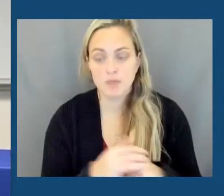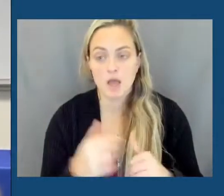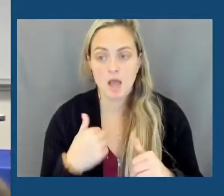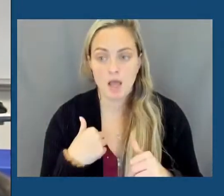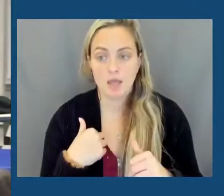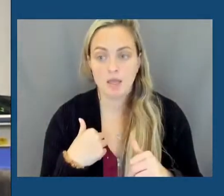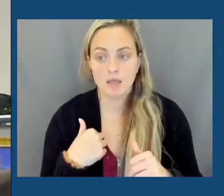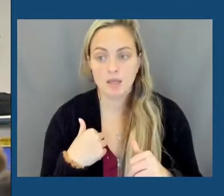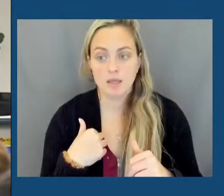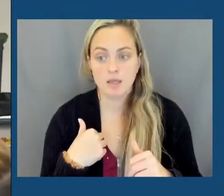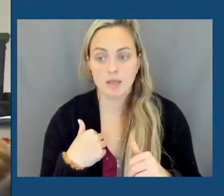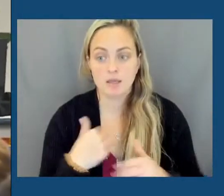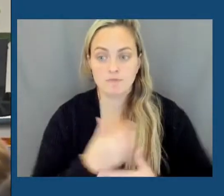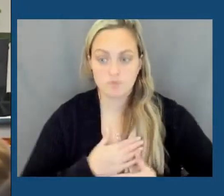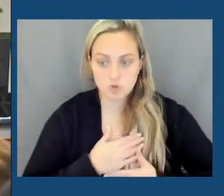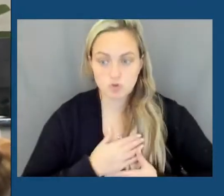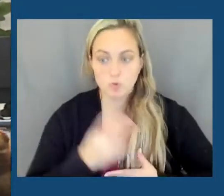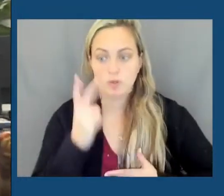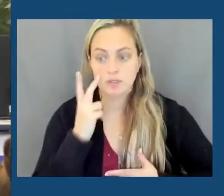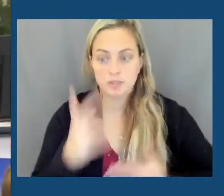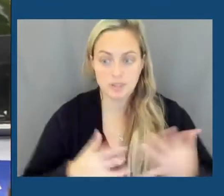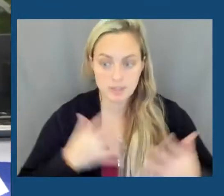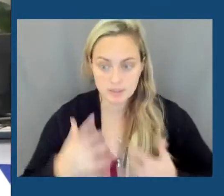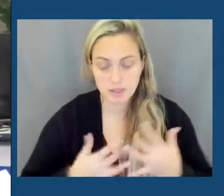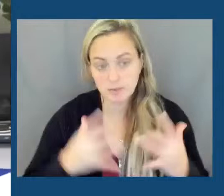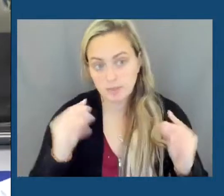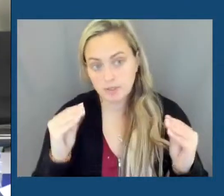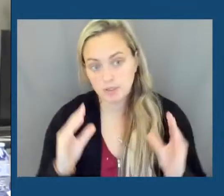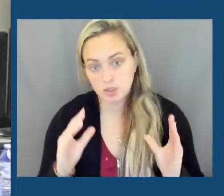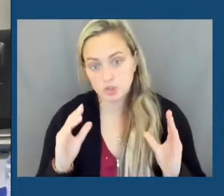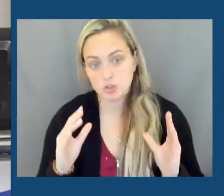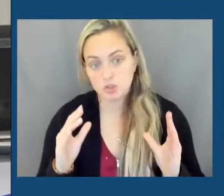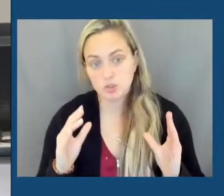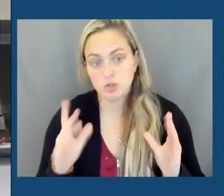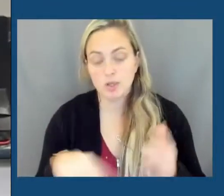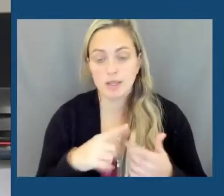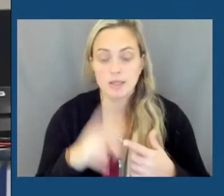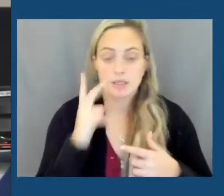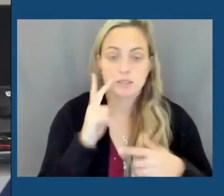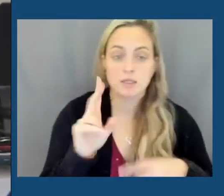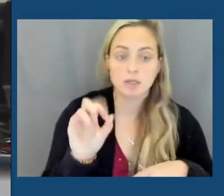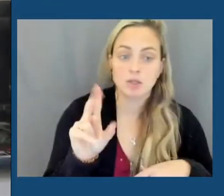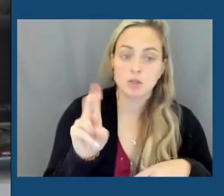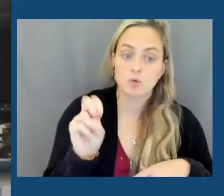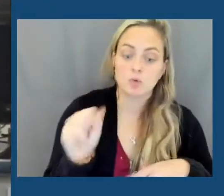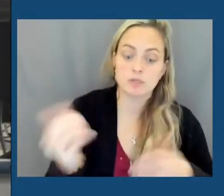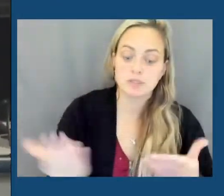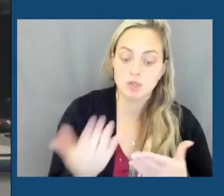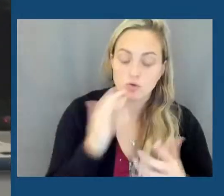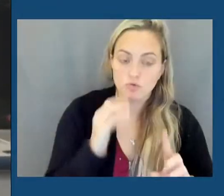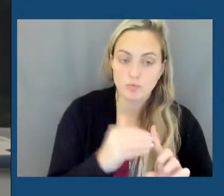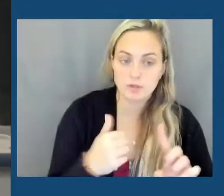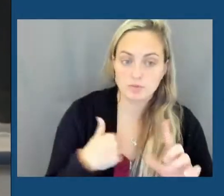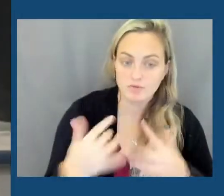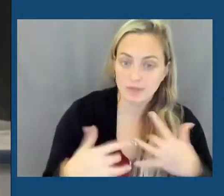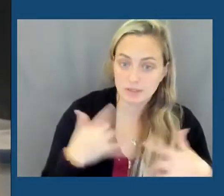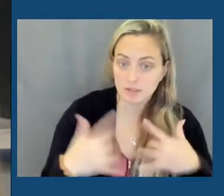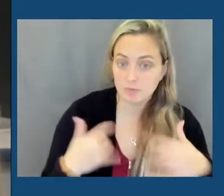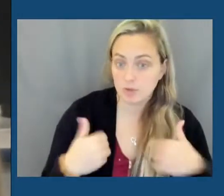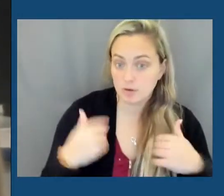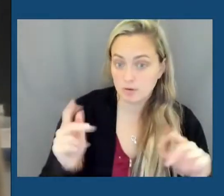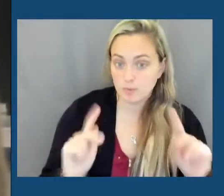have enjoyed seeing the excitement in teachers, and then seeing Lucas here reminds me of the excitement of young